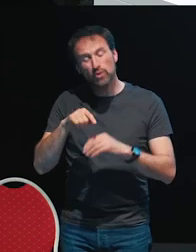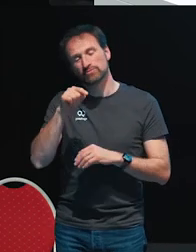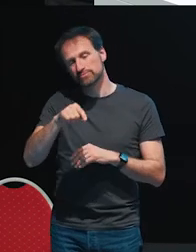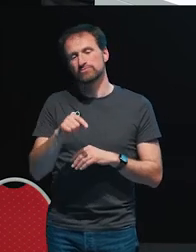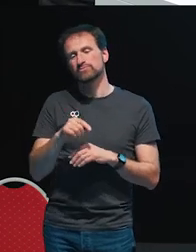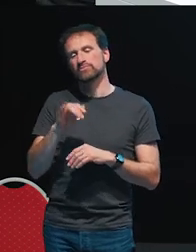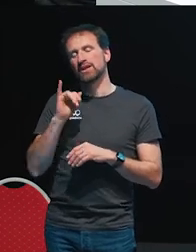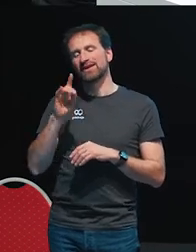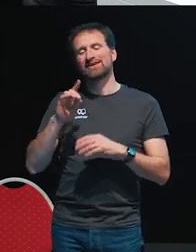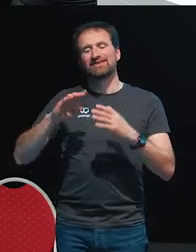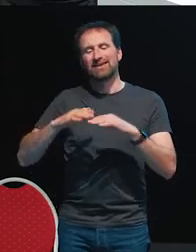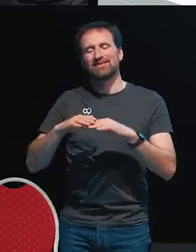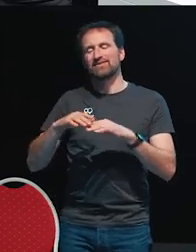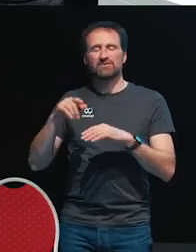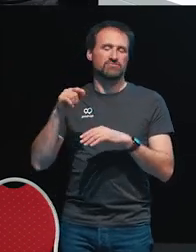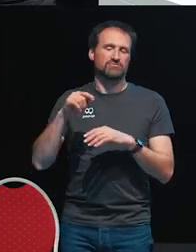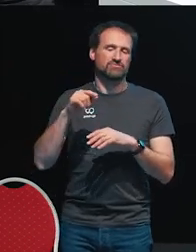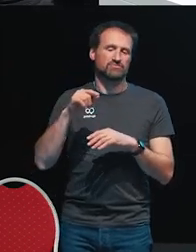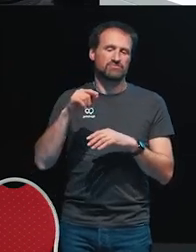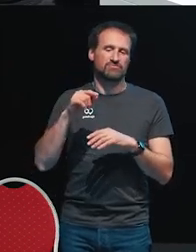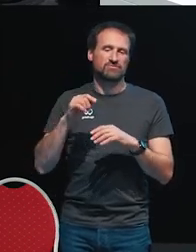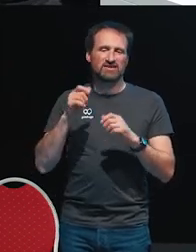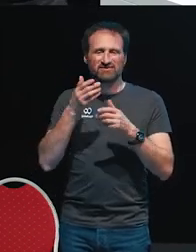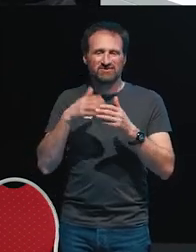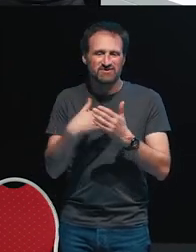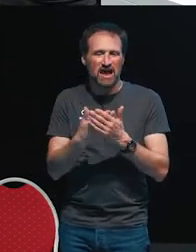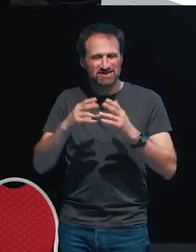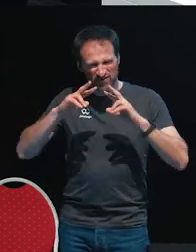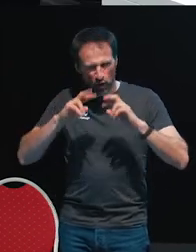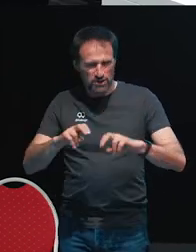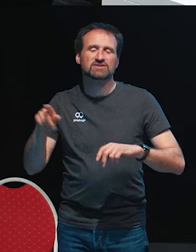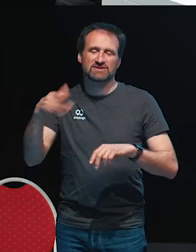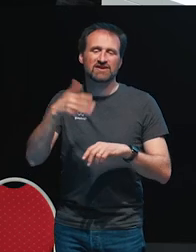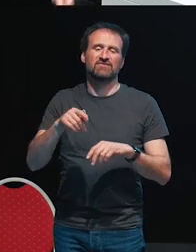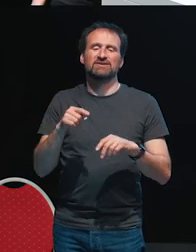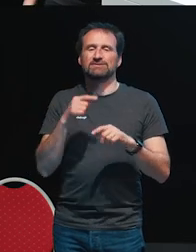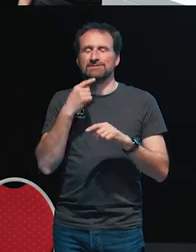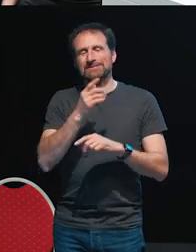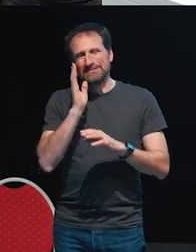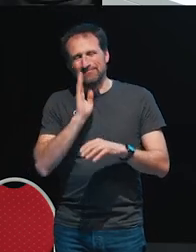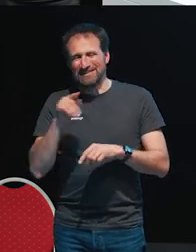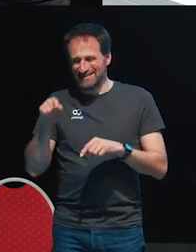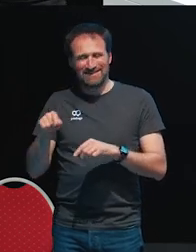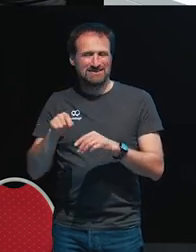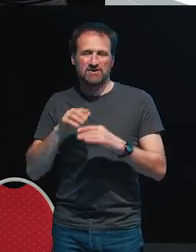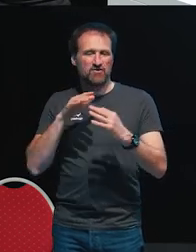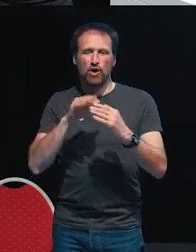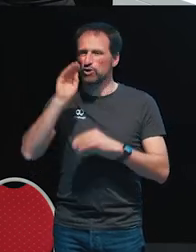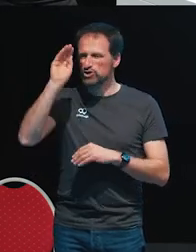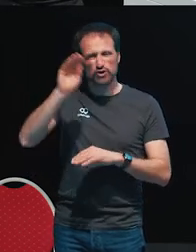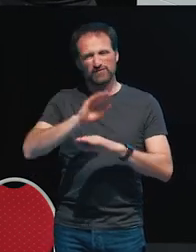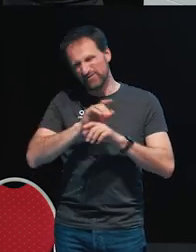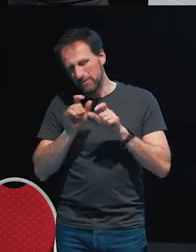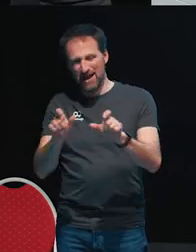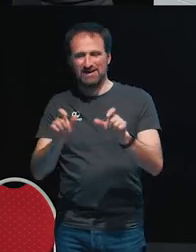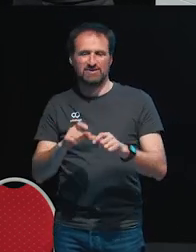Task Force, has issued a message that you should try to avoid this flow in the future because of some